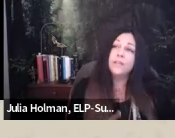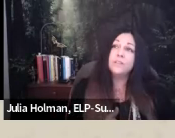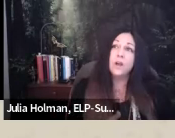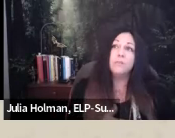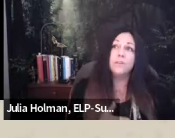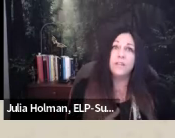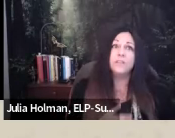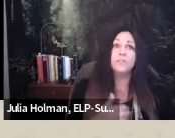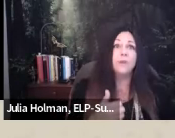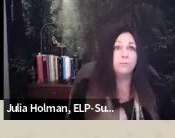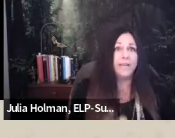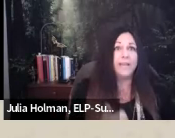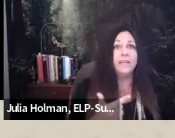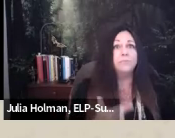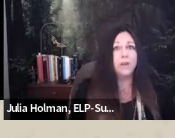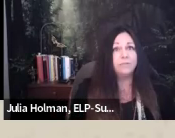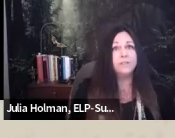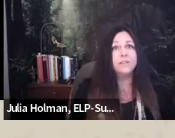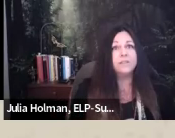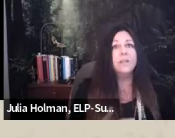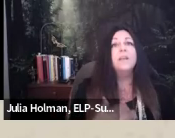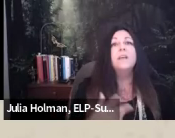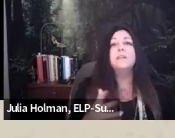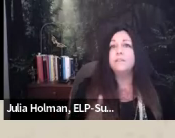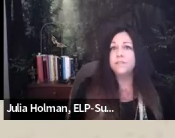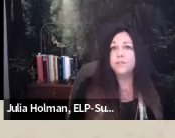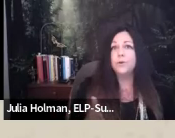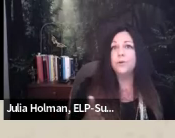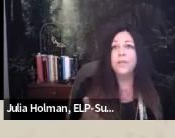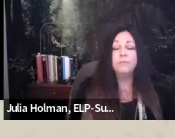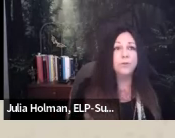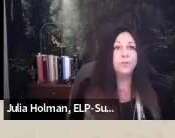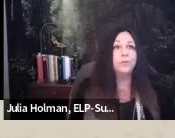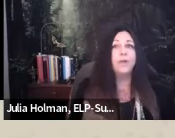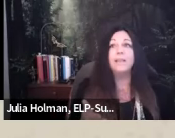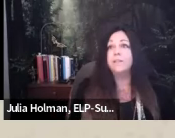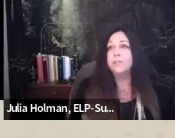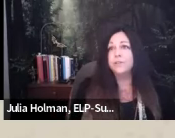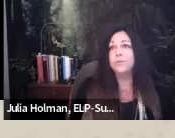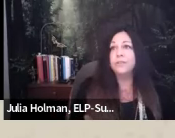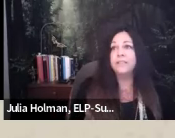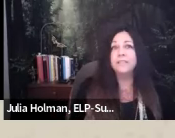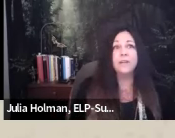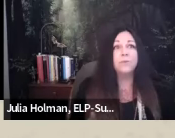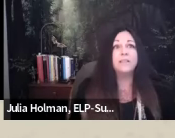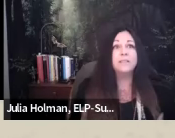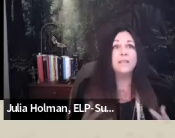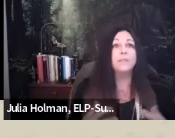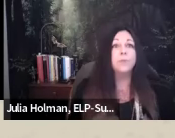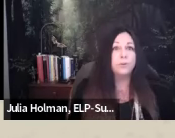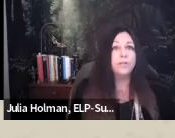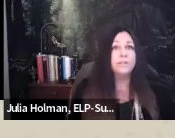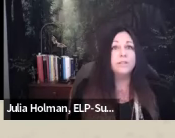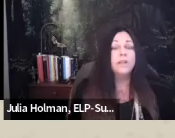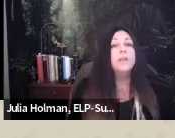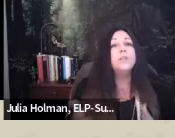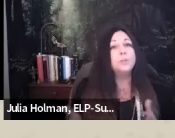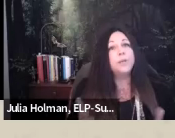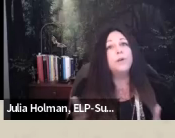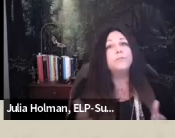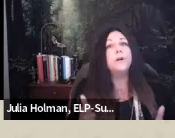the earliest conversations around planning and preferences to the physical, emotional, and logistical needs that arise as death